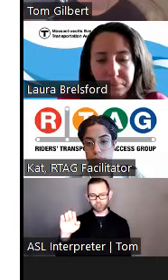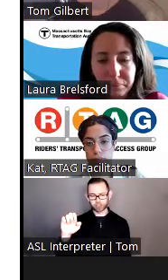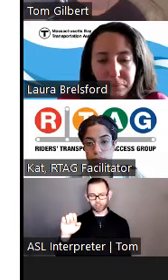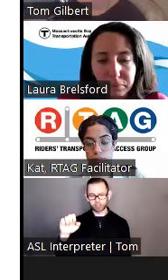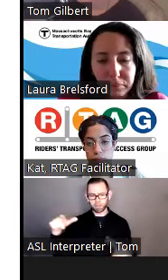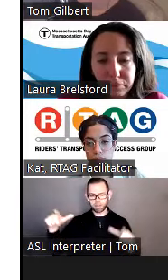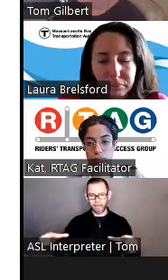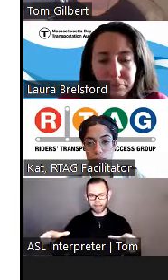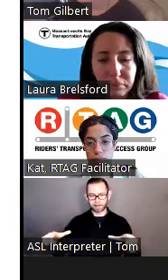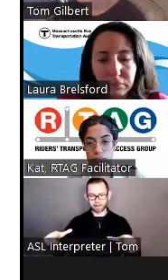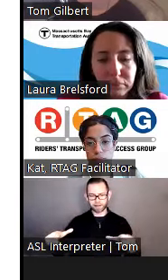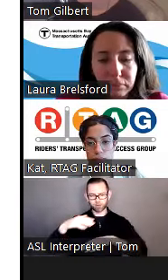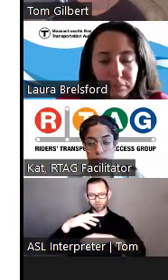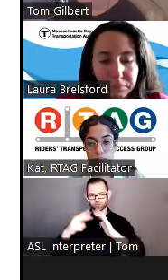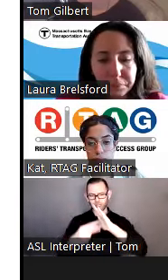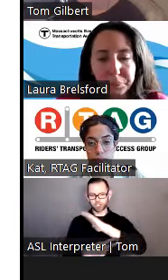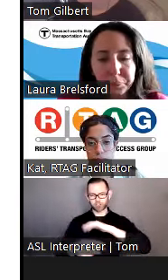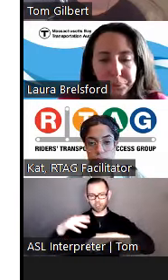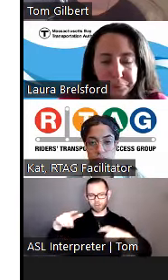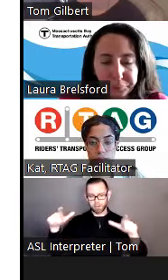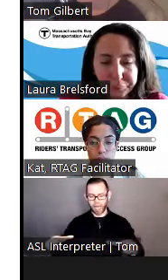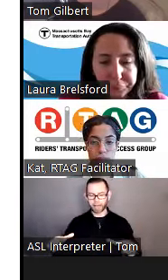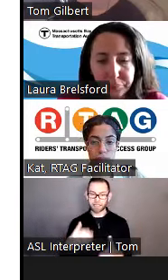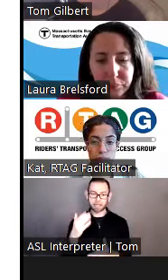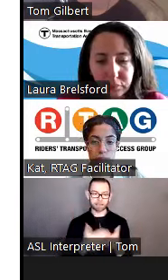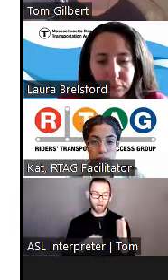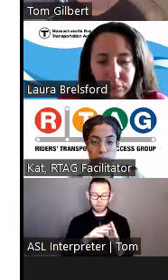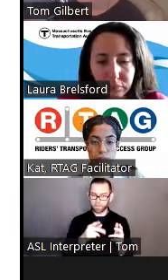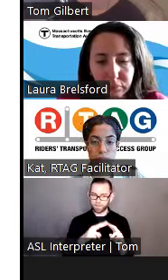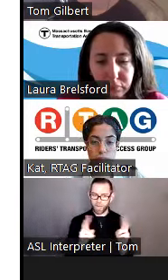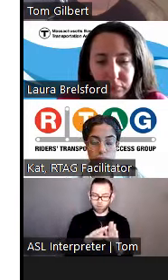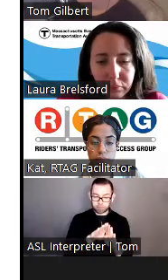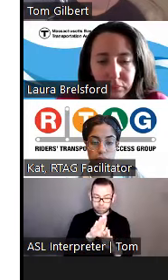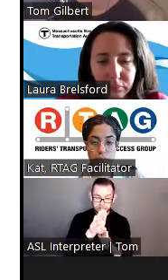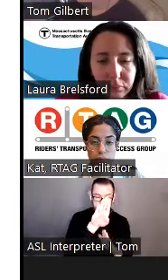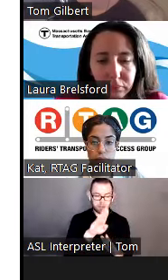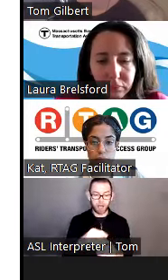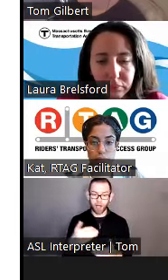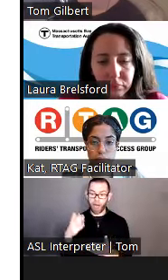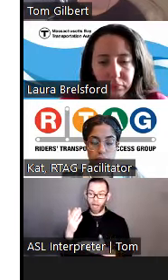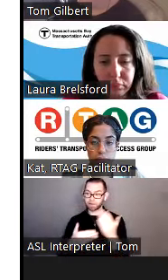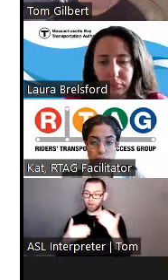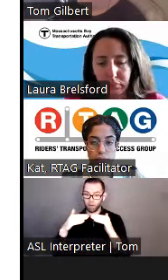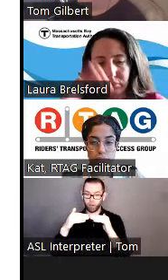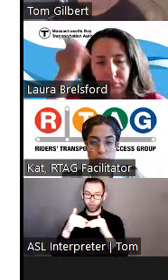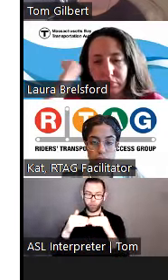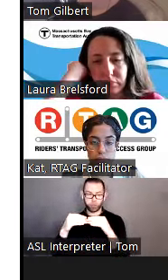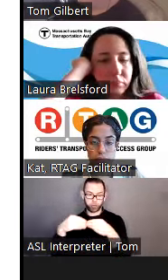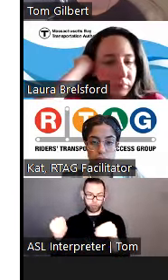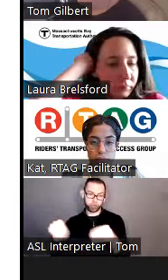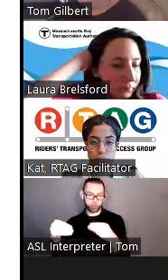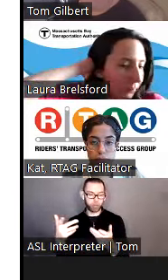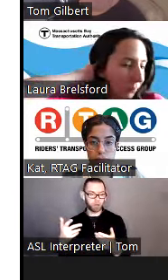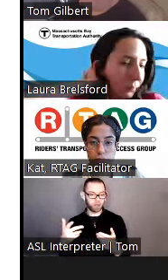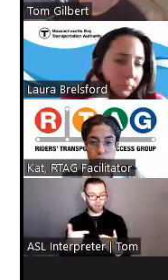too steep or too flimsy. I know I have broken a few of them, so I'm speaking from experience. I